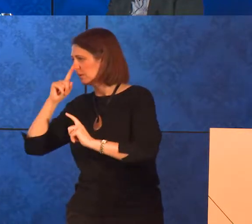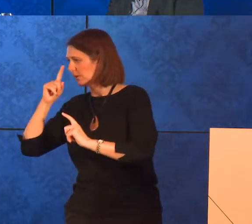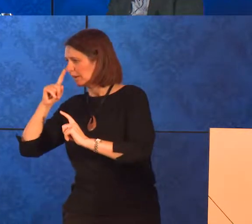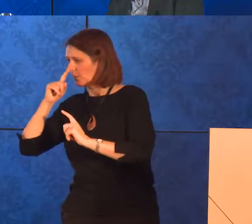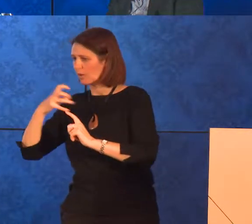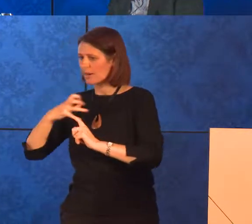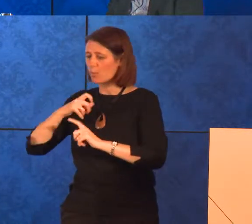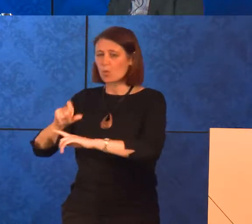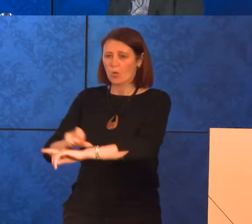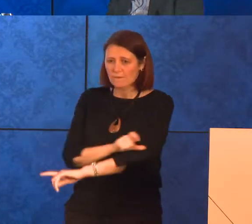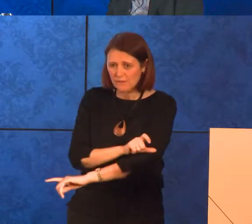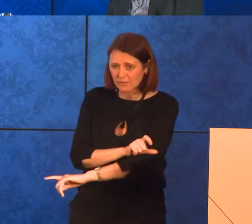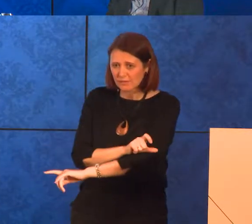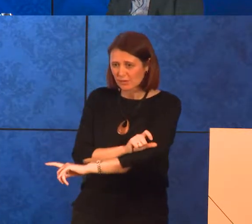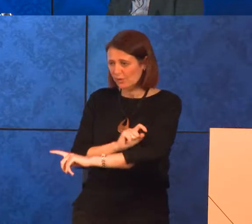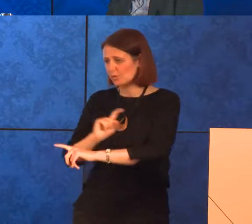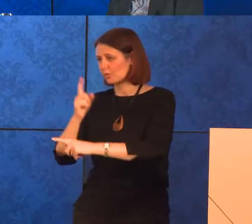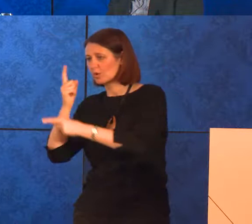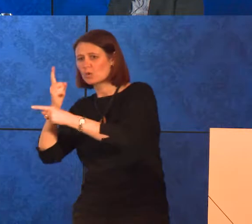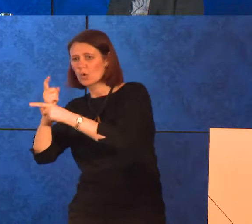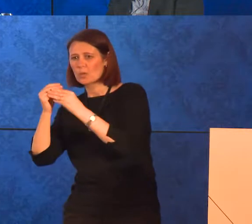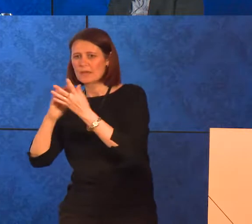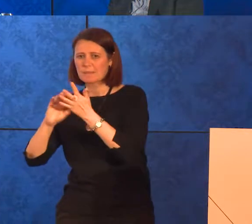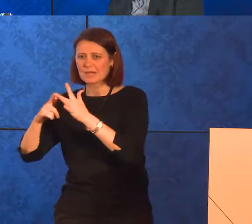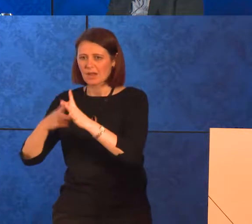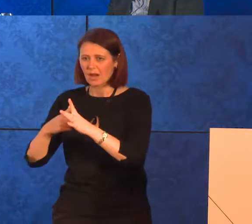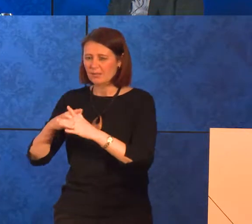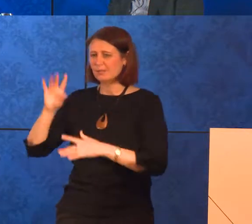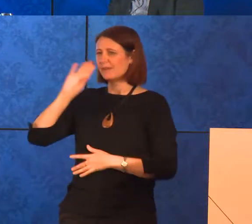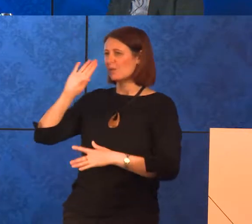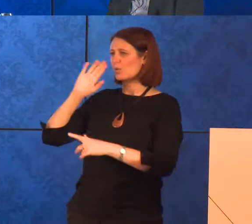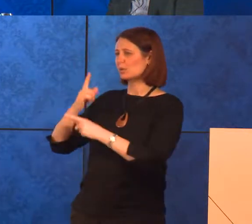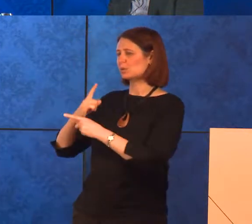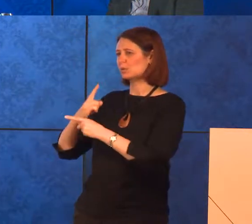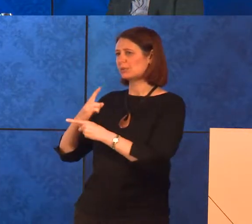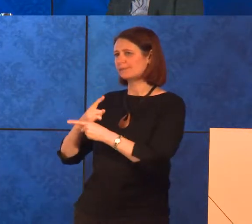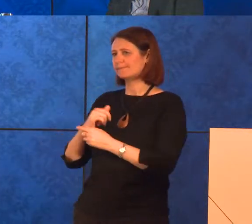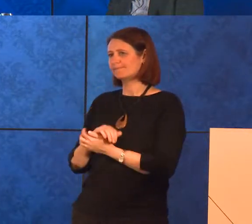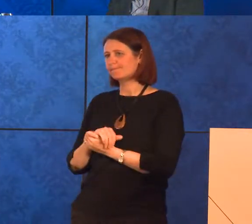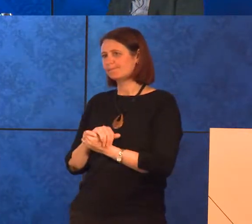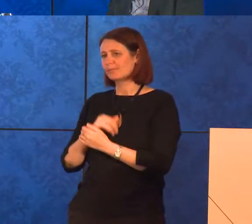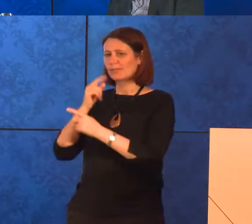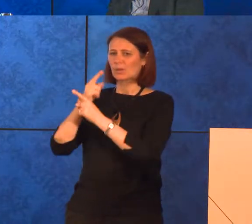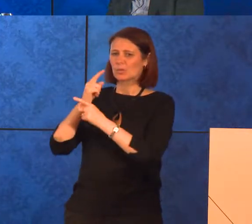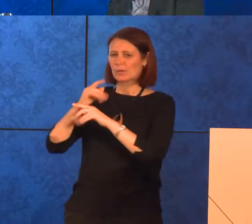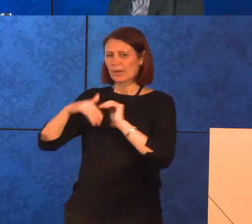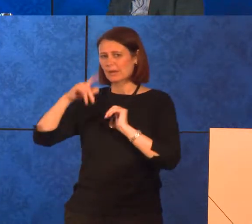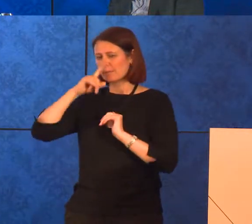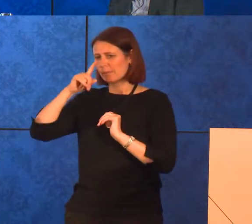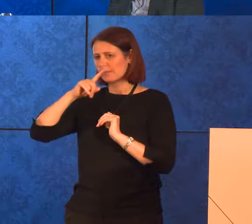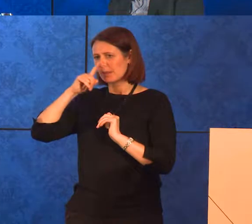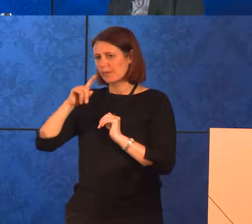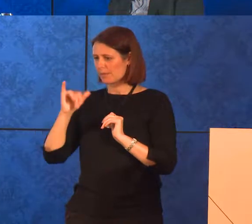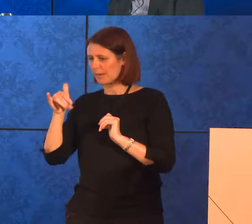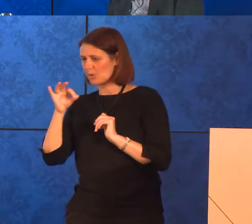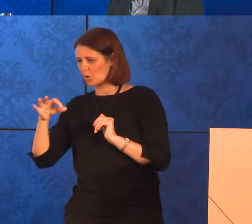are more confident to speak to the media. When I was speaking earlier, I suppose I was speaking about people who might not